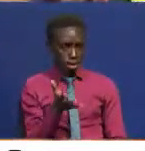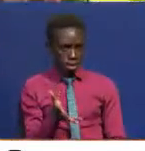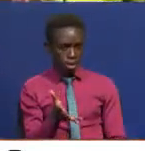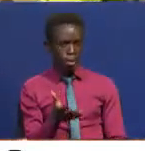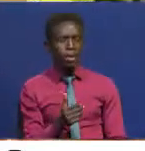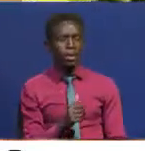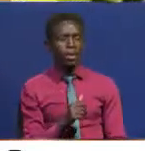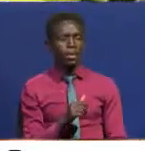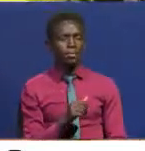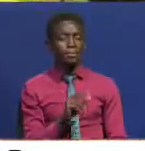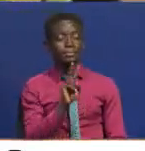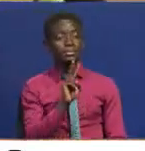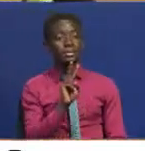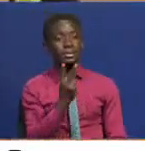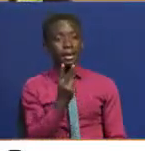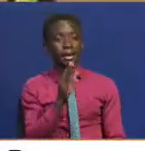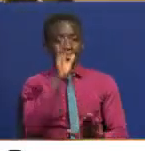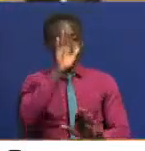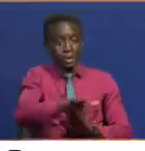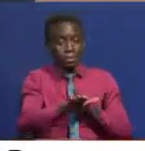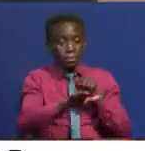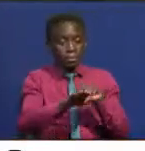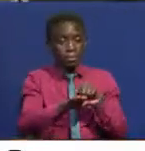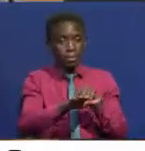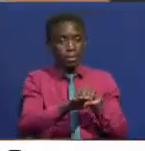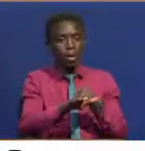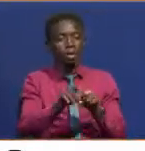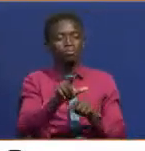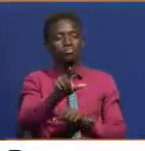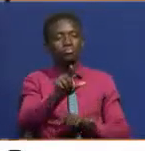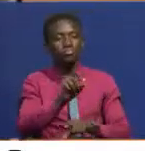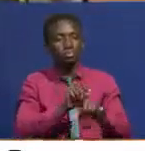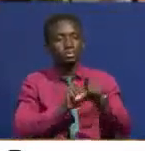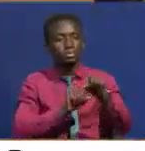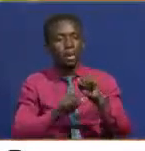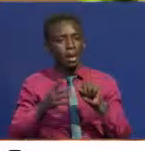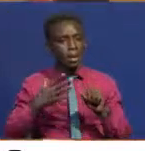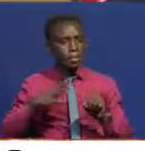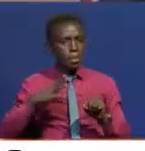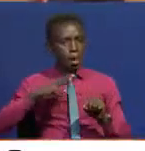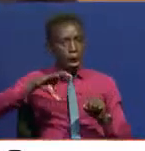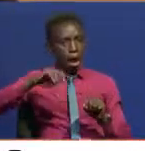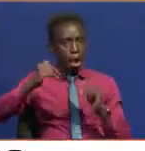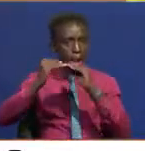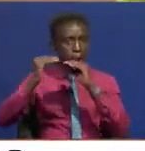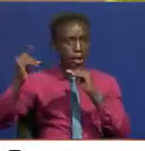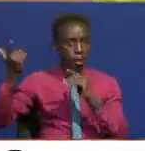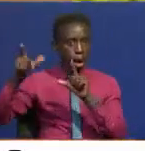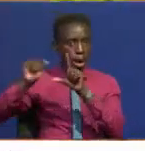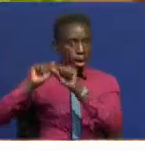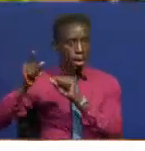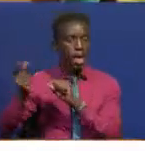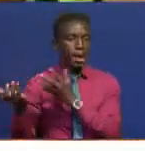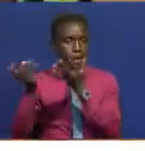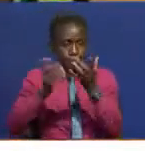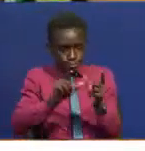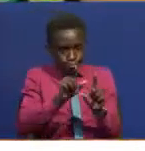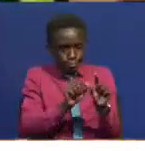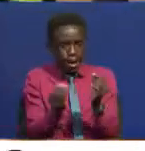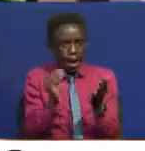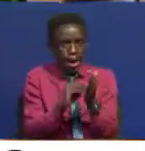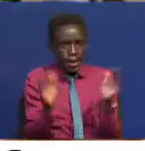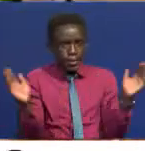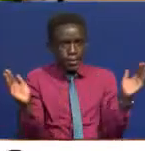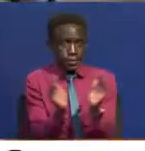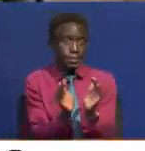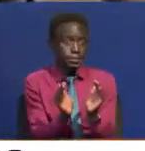The second stage will be to now select the people that have already been selected at the county level to now make the cut, and